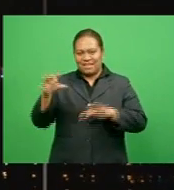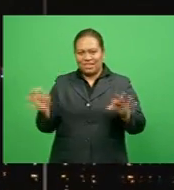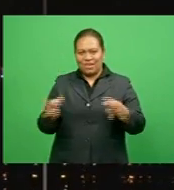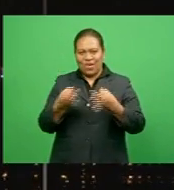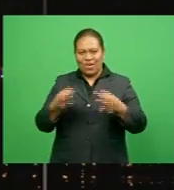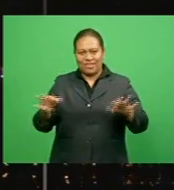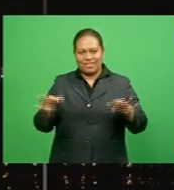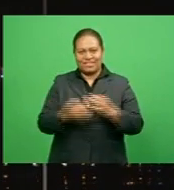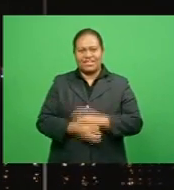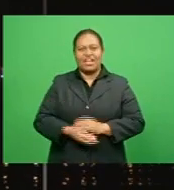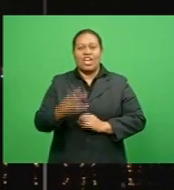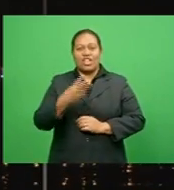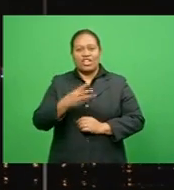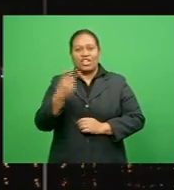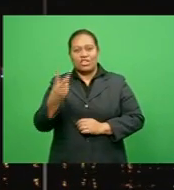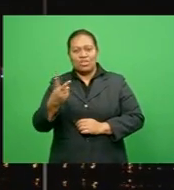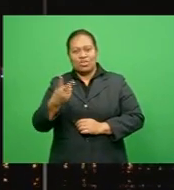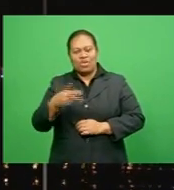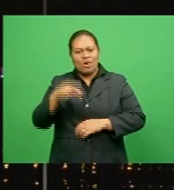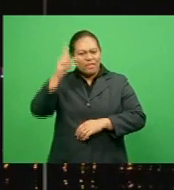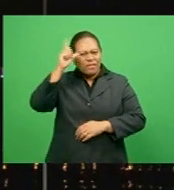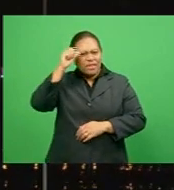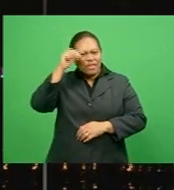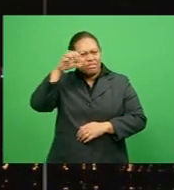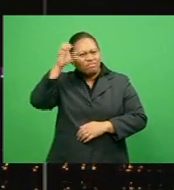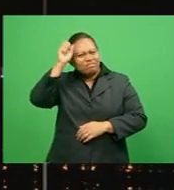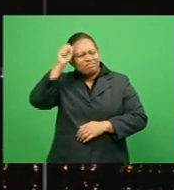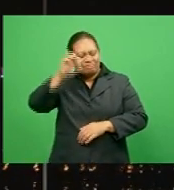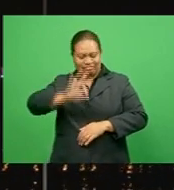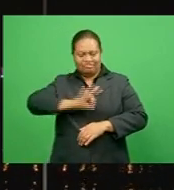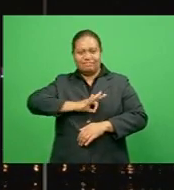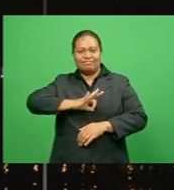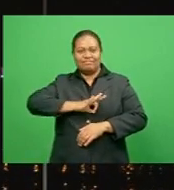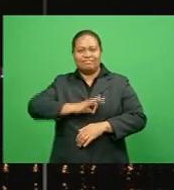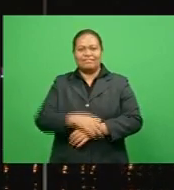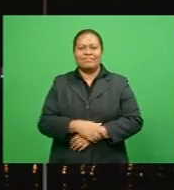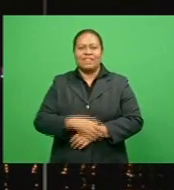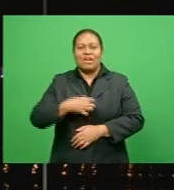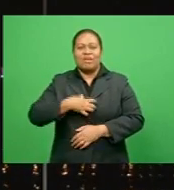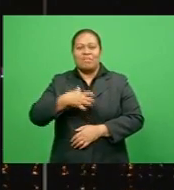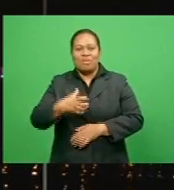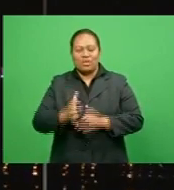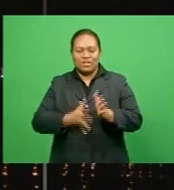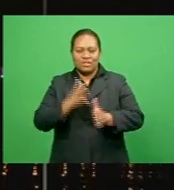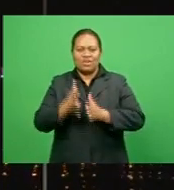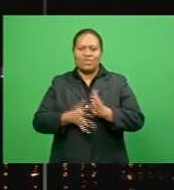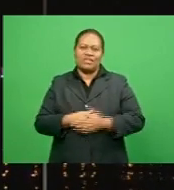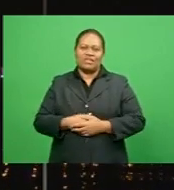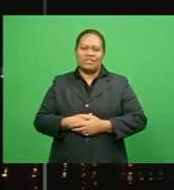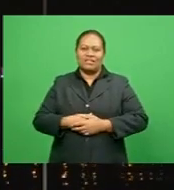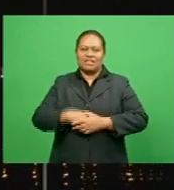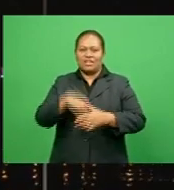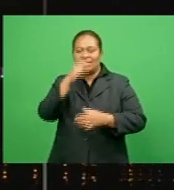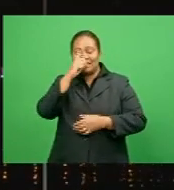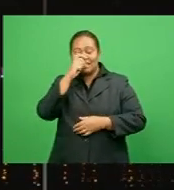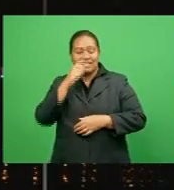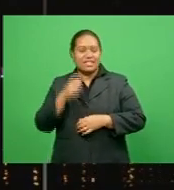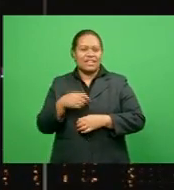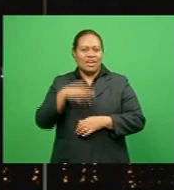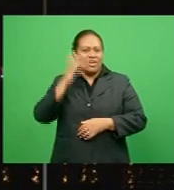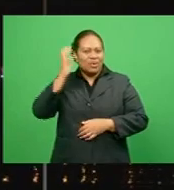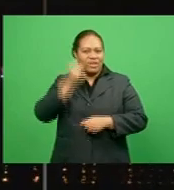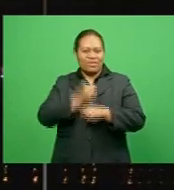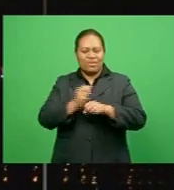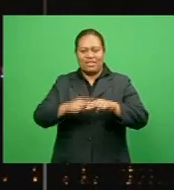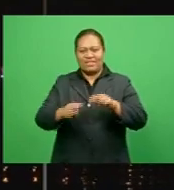song. And 32 Fijians receive commemorative medals. Now for these stories and others, tune in daily to our sister radio station,